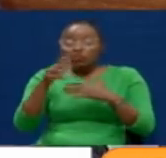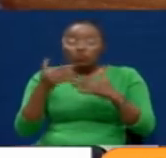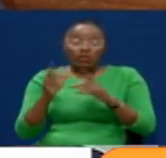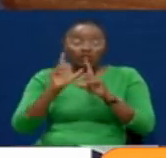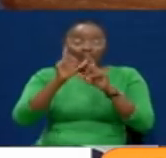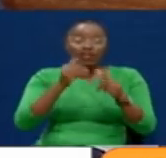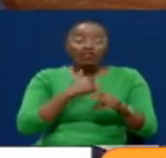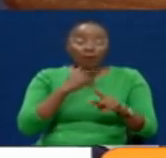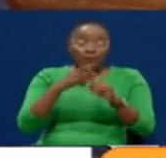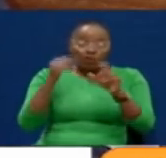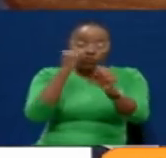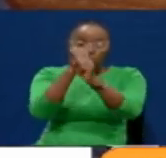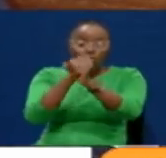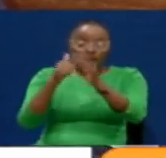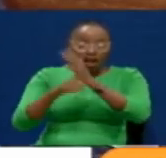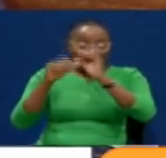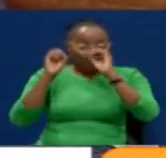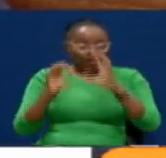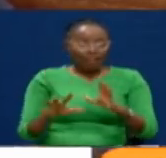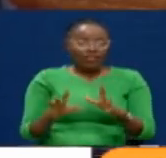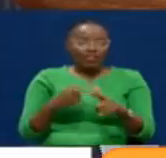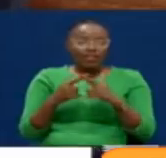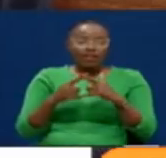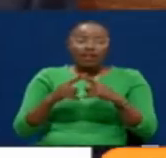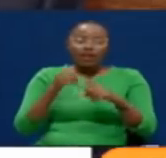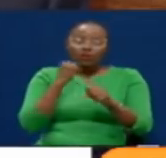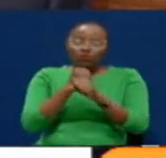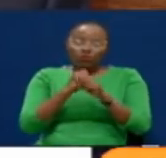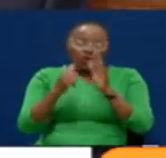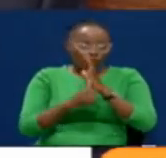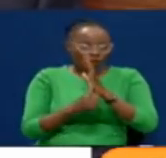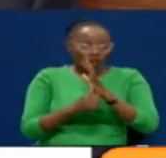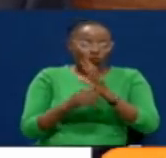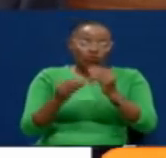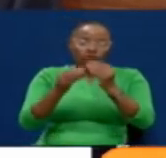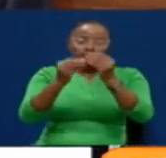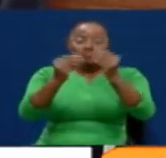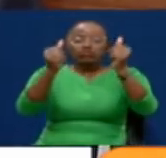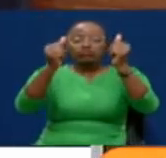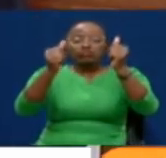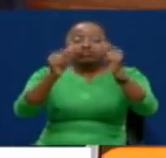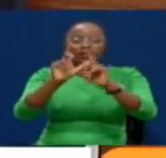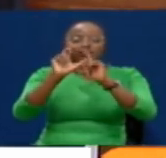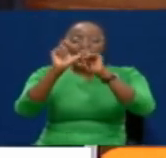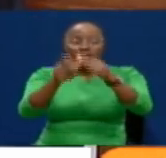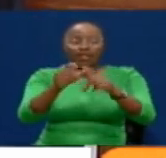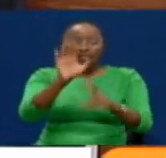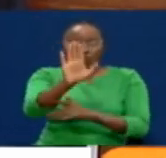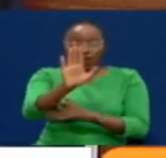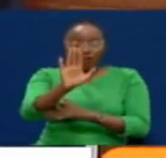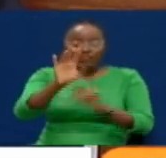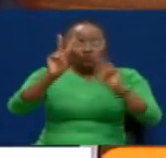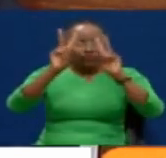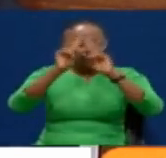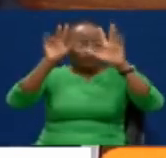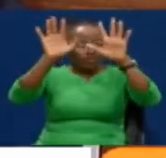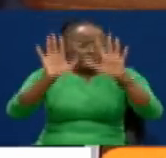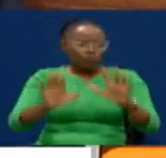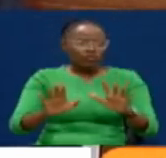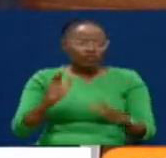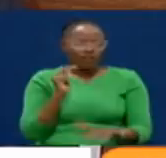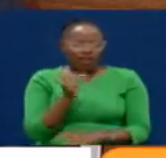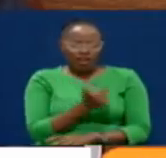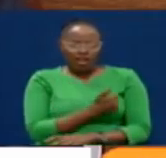are not hardworking, hardworking will overcome talent. True. So it was so important that we were